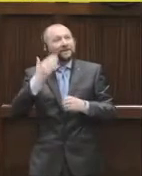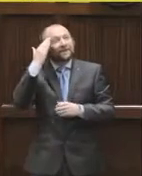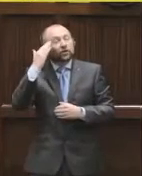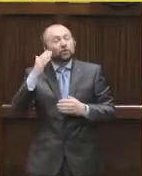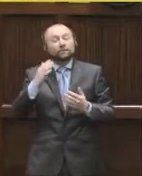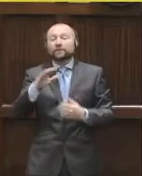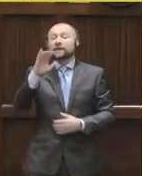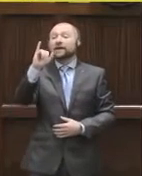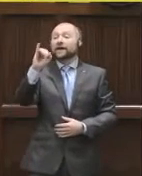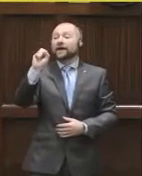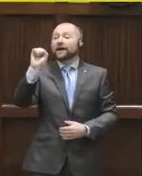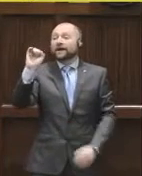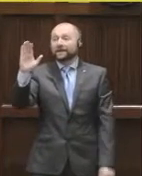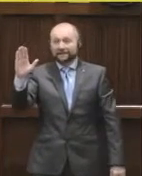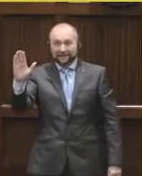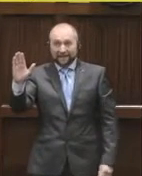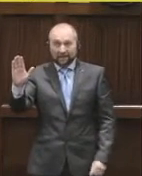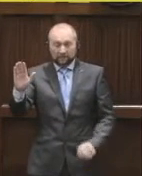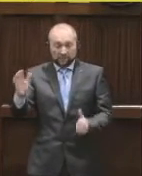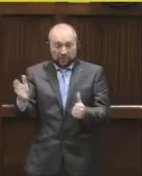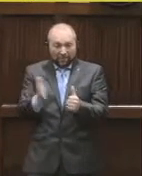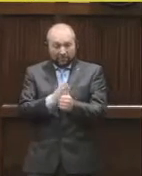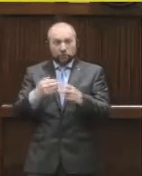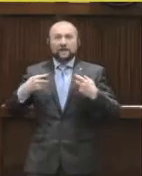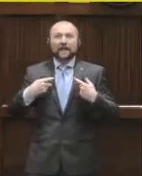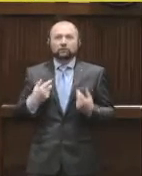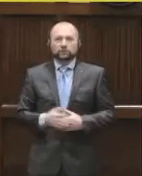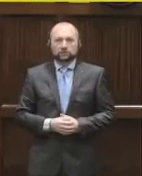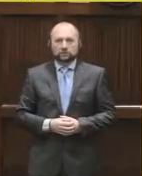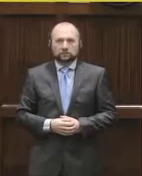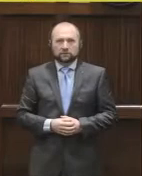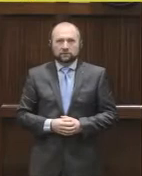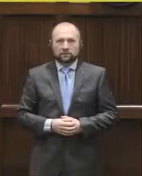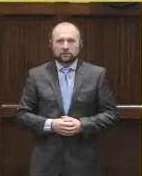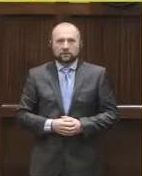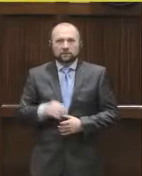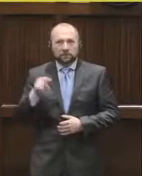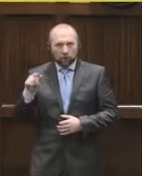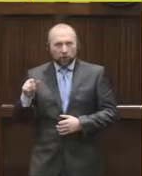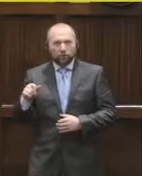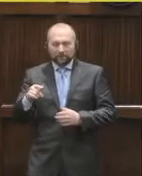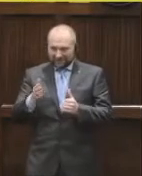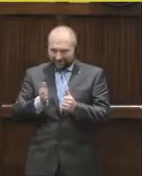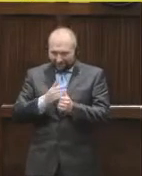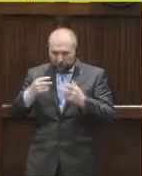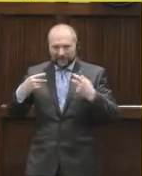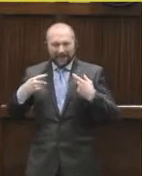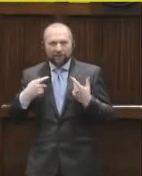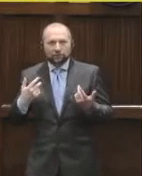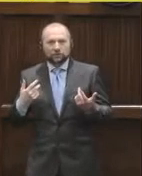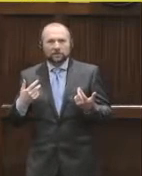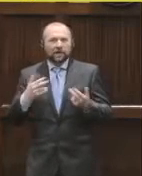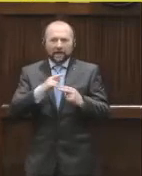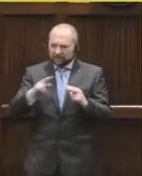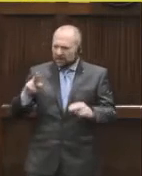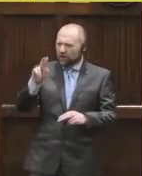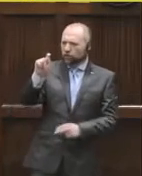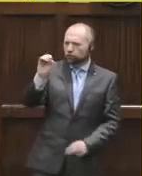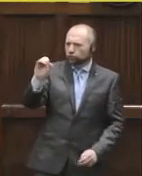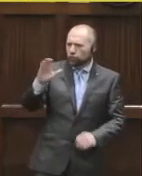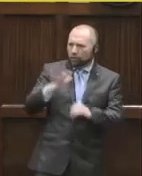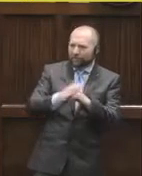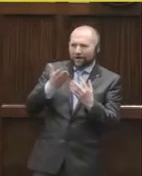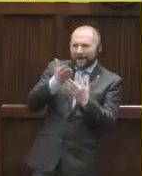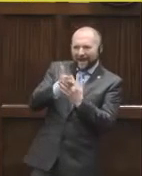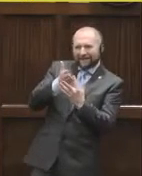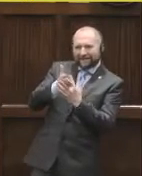that Irish Sign Language is a first language, we should be pronouncing that proudly. It's not just a tool to access